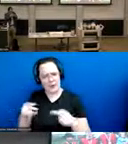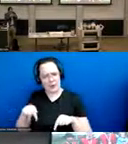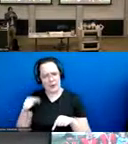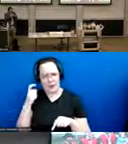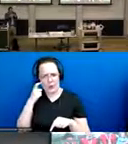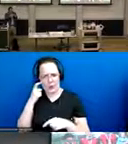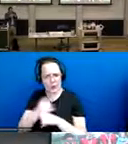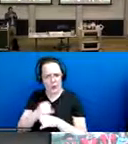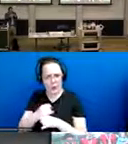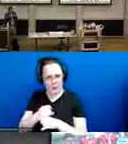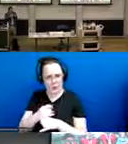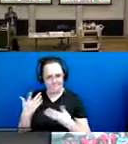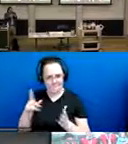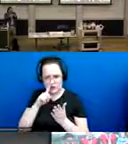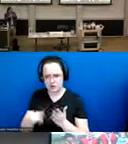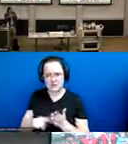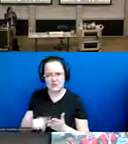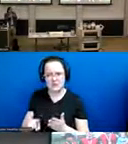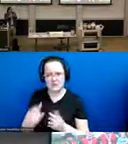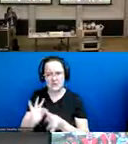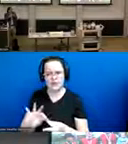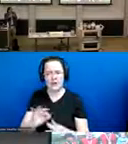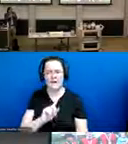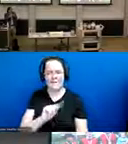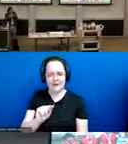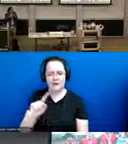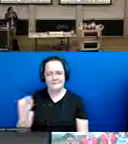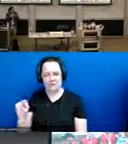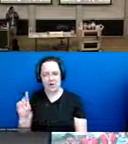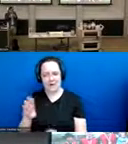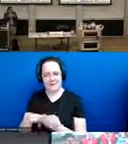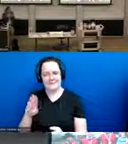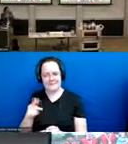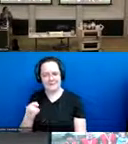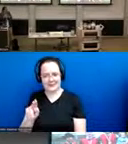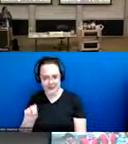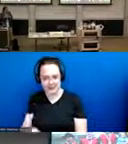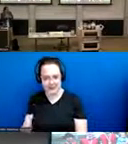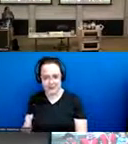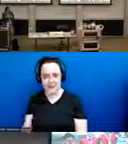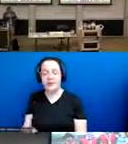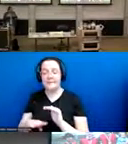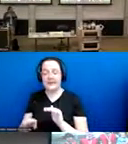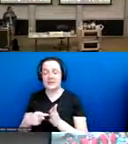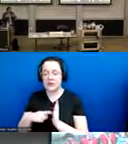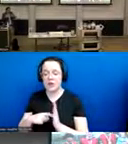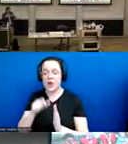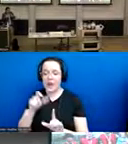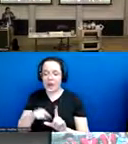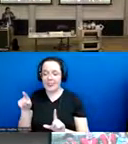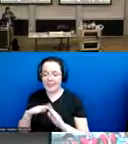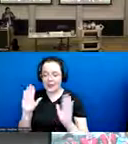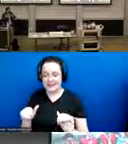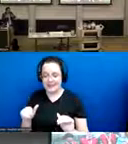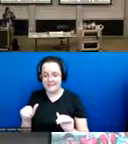have done research on these photon gates, right? So basically you need a nonlinear system that allows you then